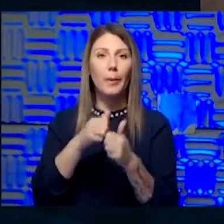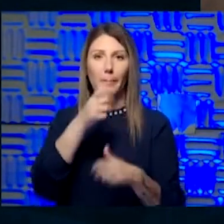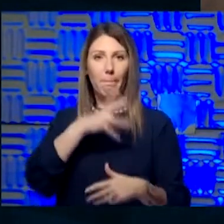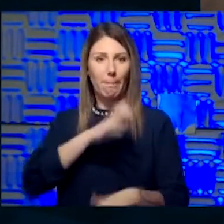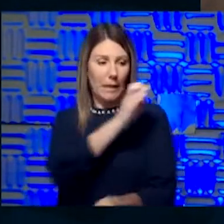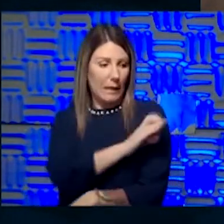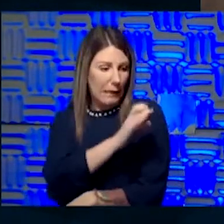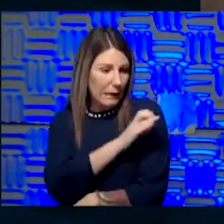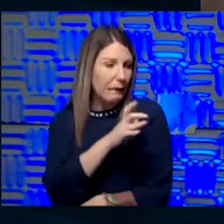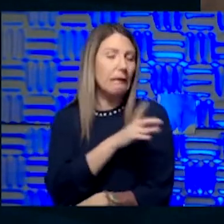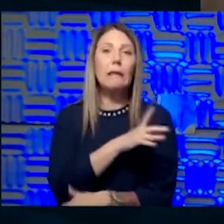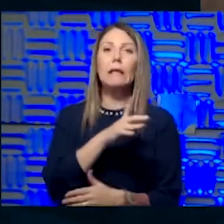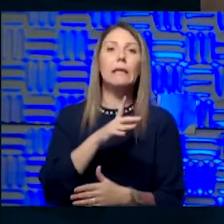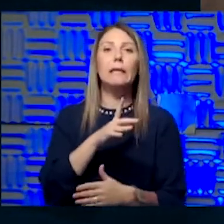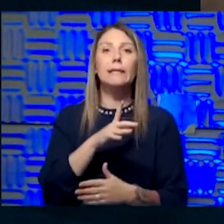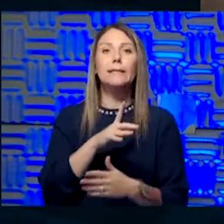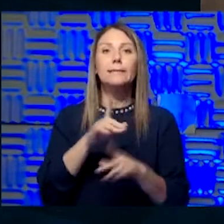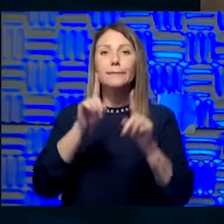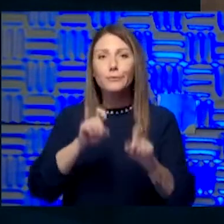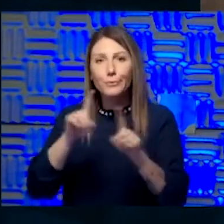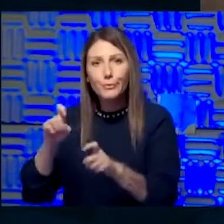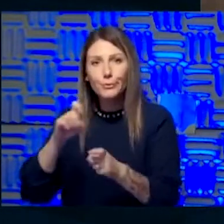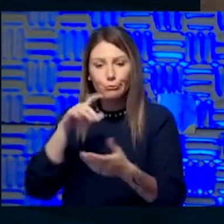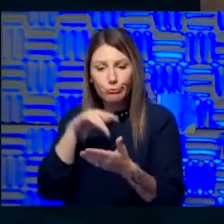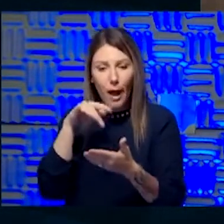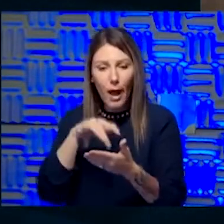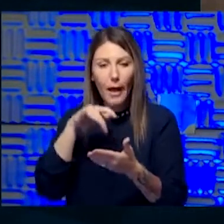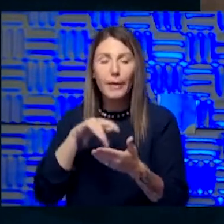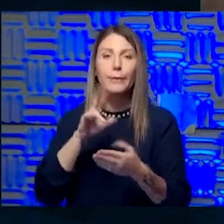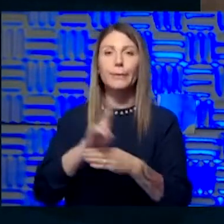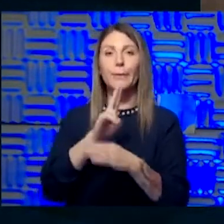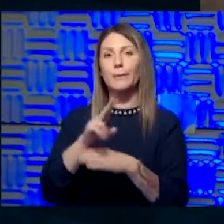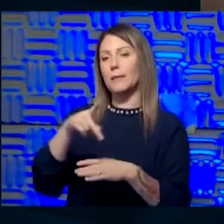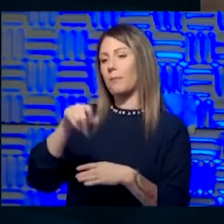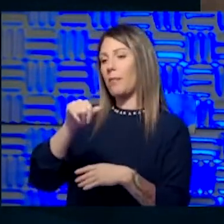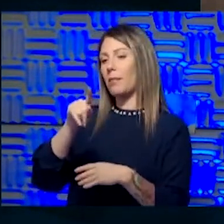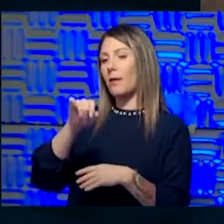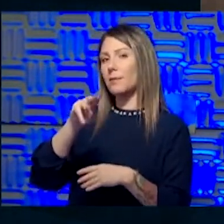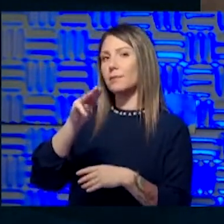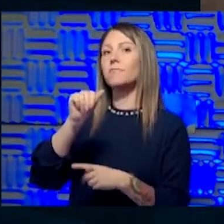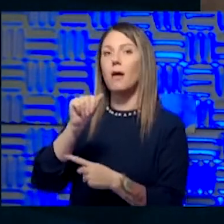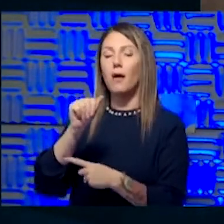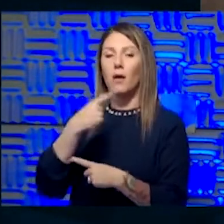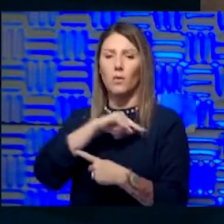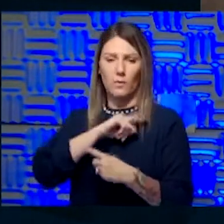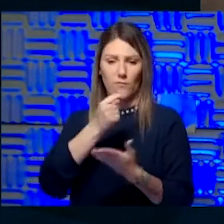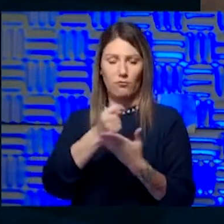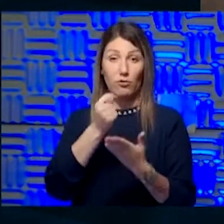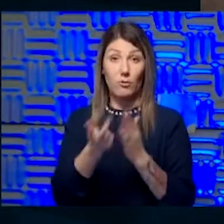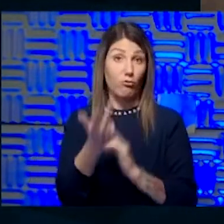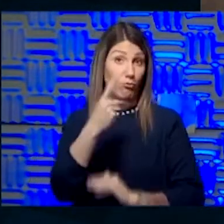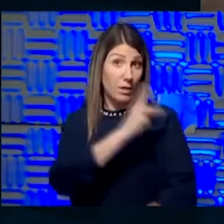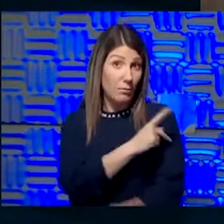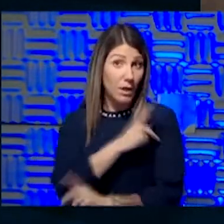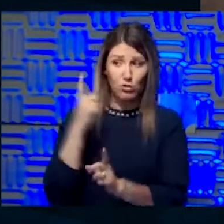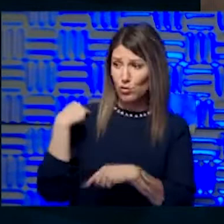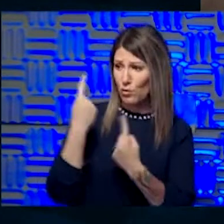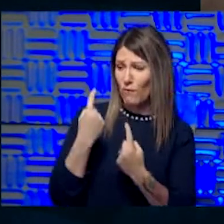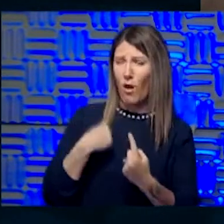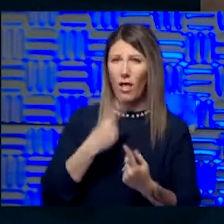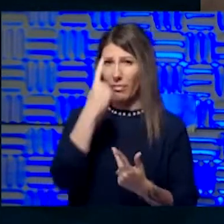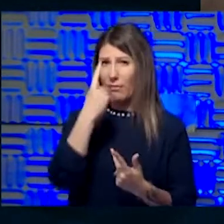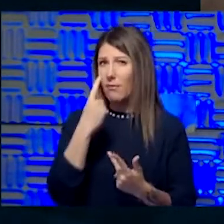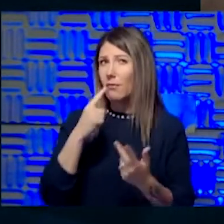some convalescent plasma. That's in conjunction with the Community Blood Center. We've been able to treat 3 patients so far, and I think a